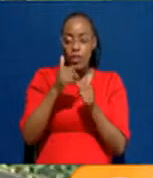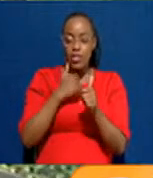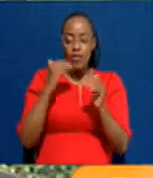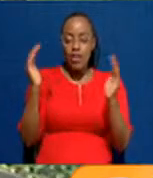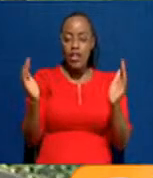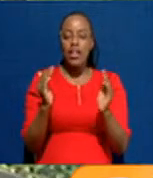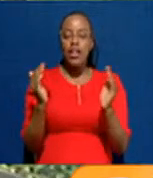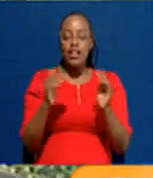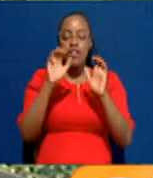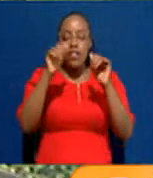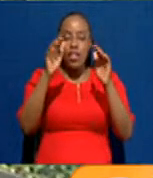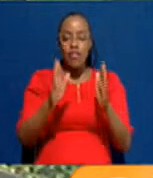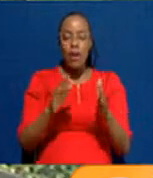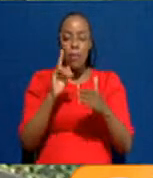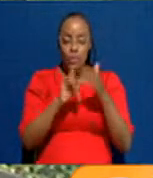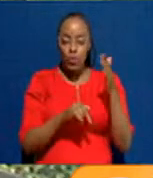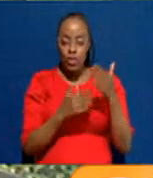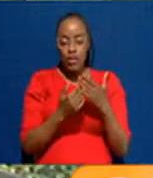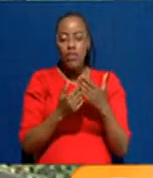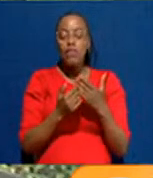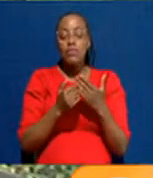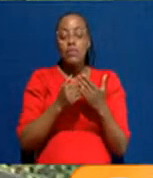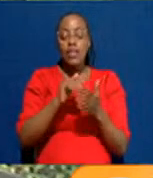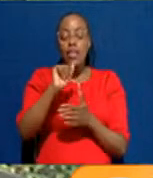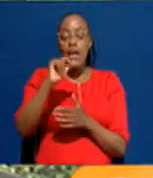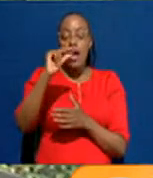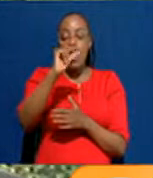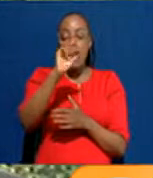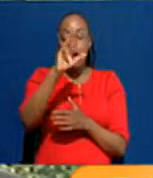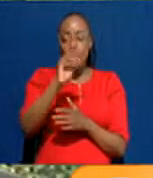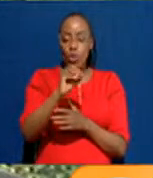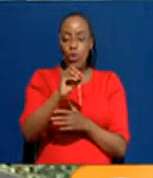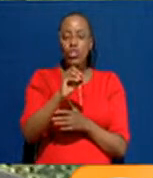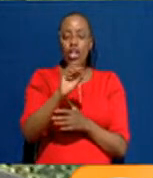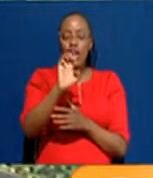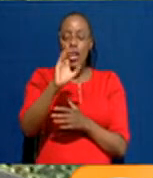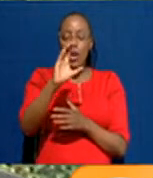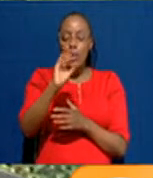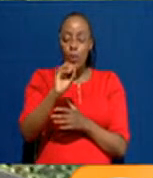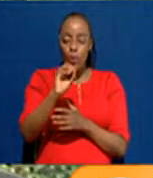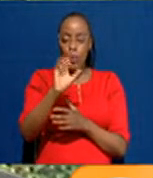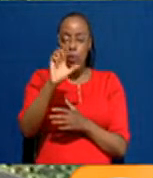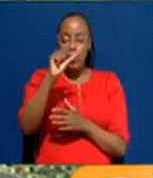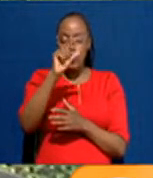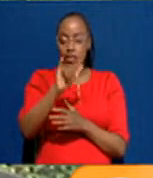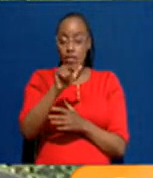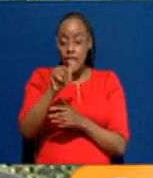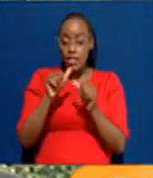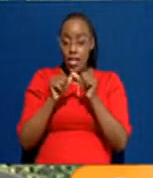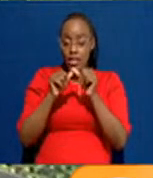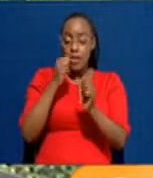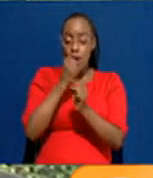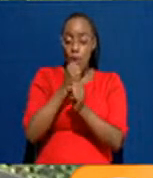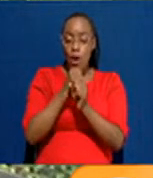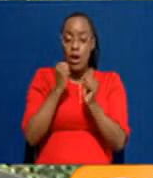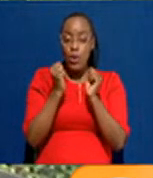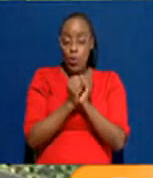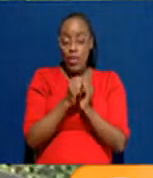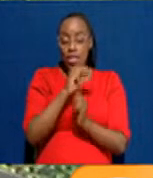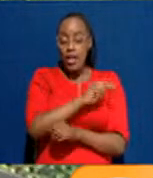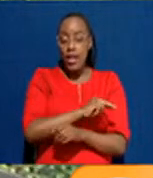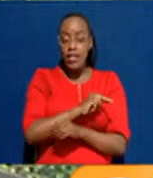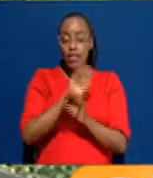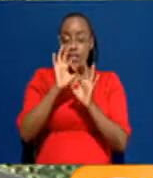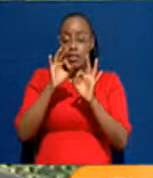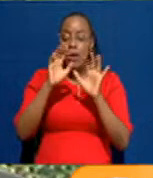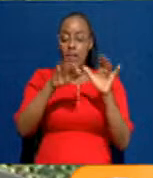encouraged among farmers is agroecology, which is basically sustainable farming that works with nature. On Smart